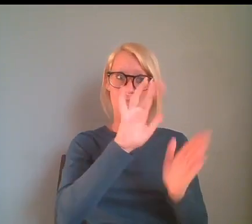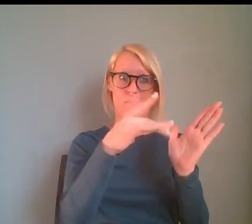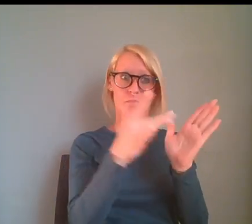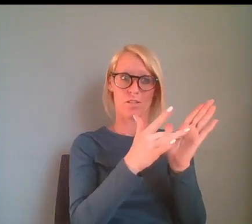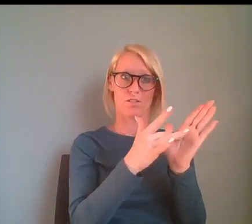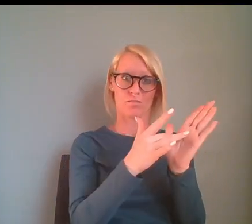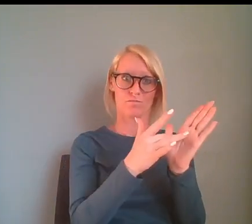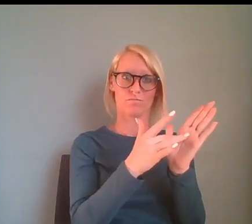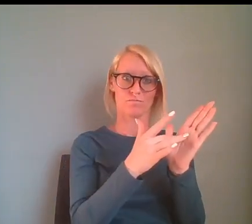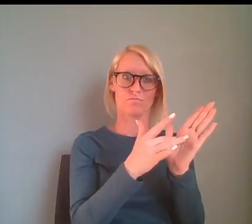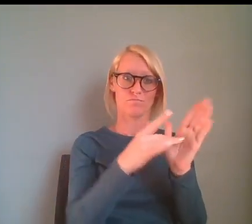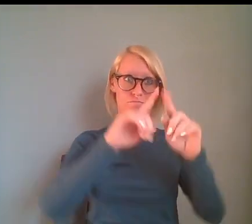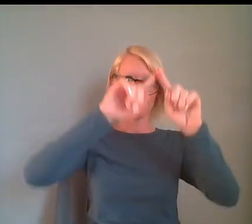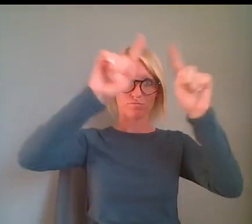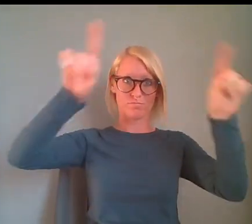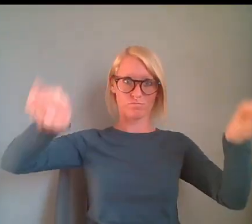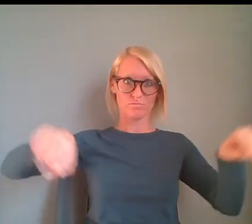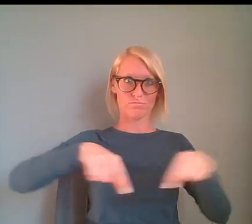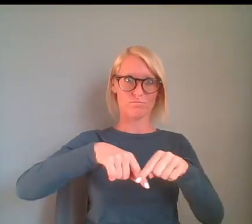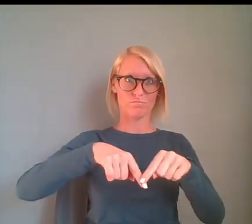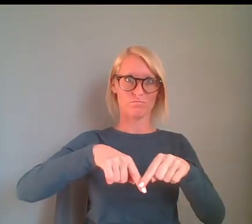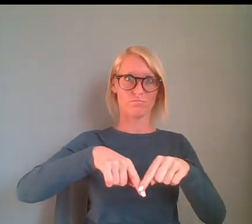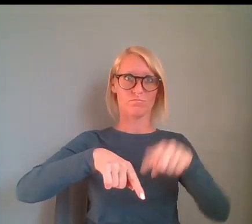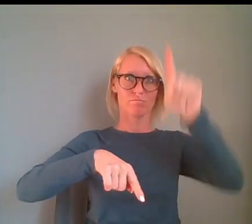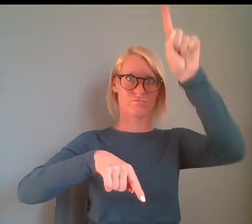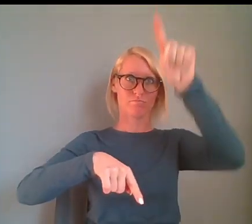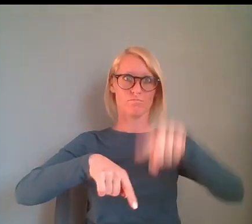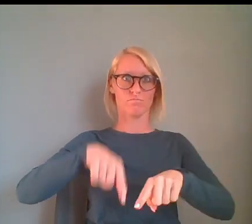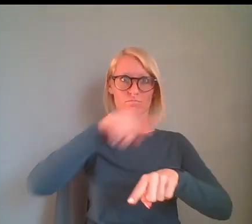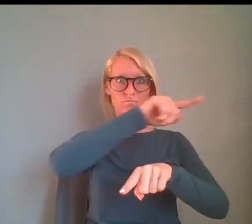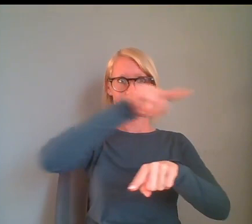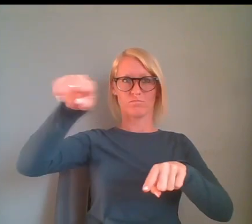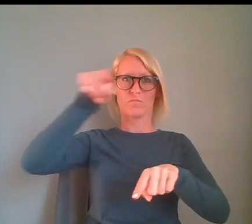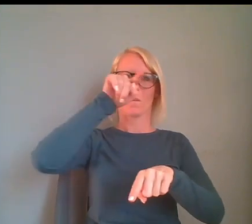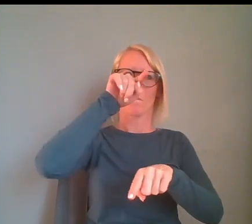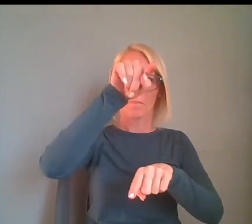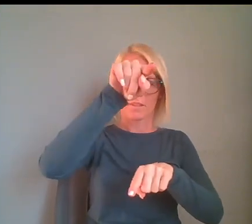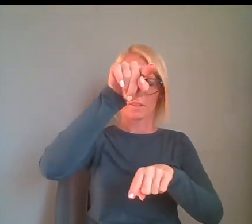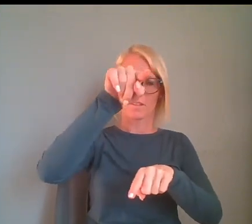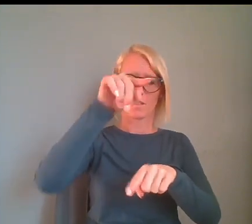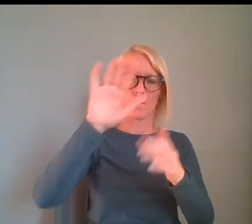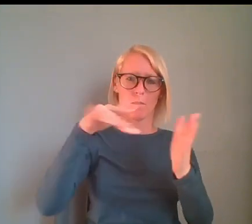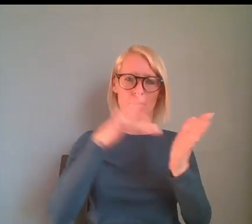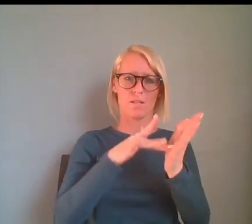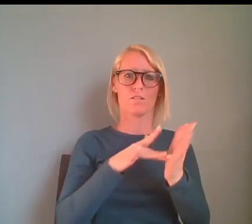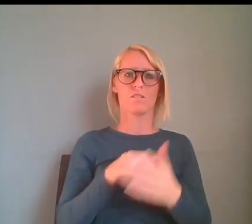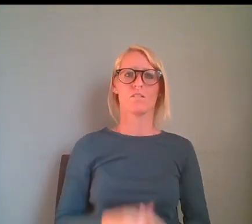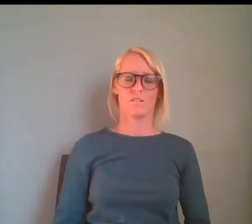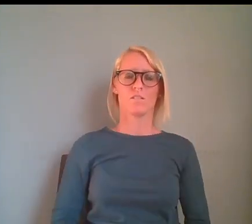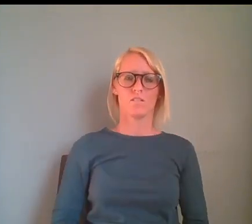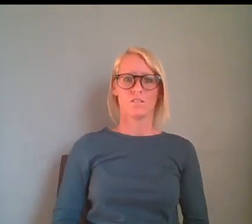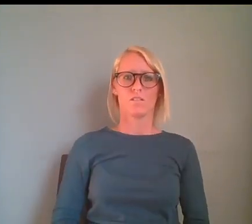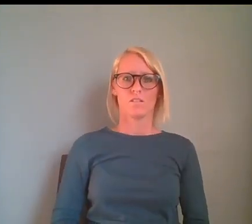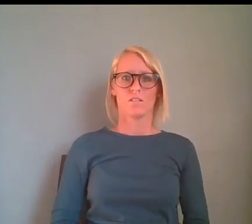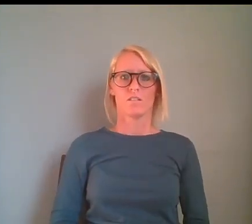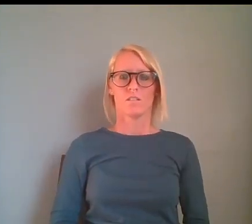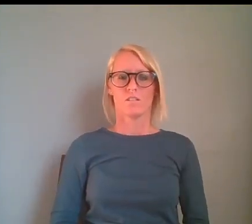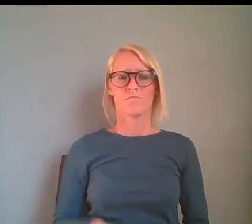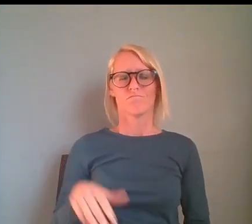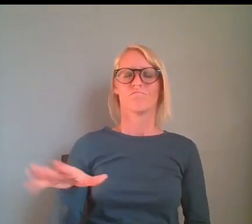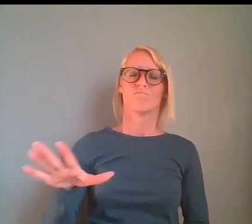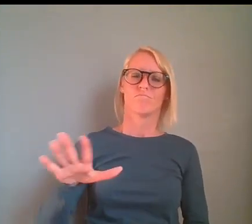there. So I'm going to put my eyes in here, kind of like that. Just sort of